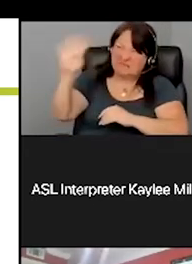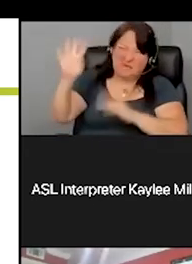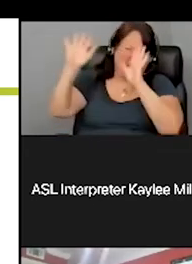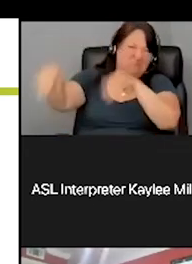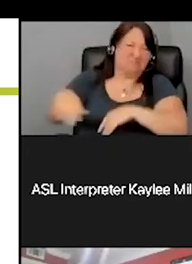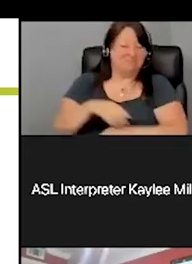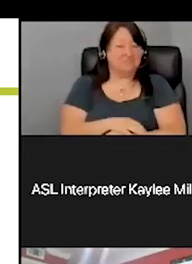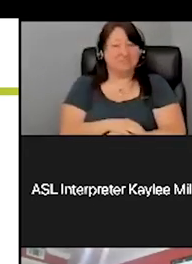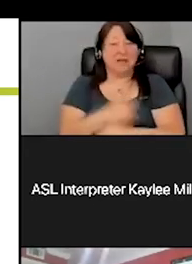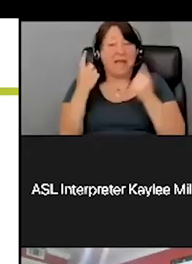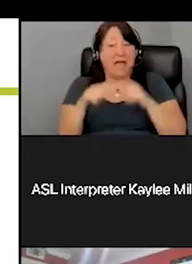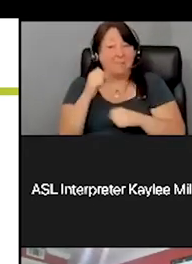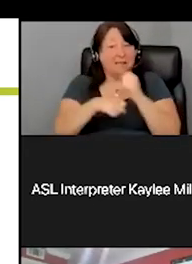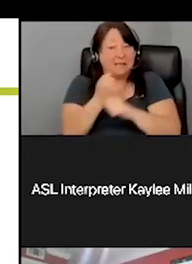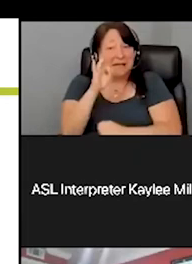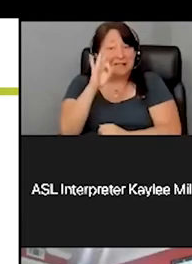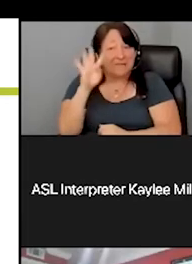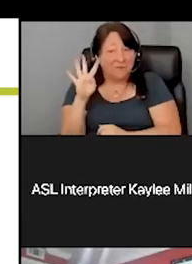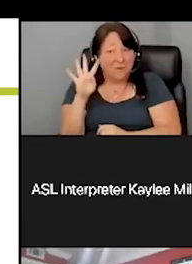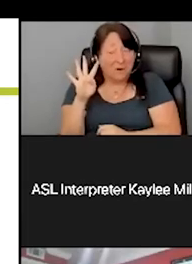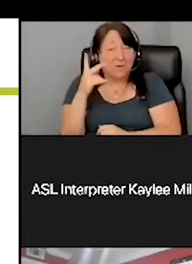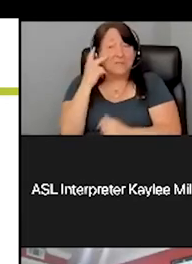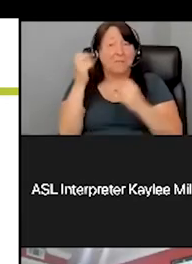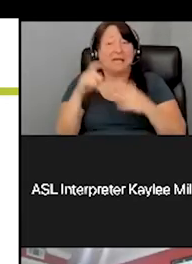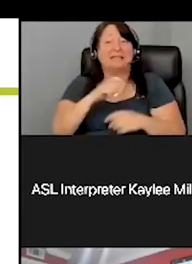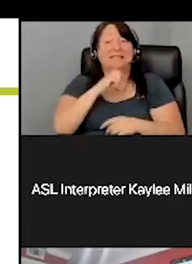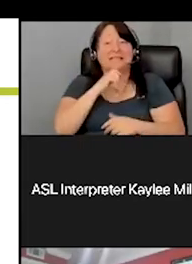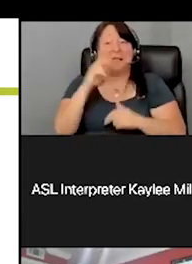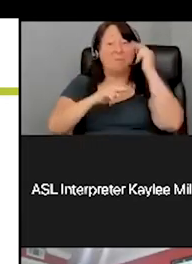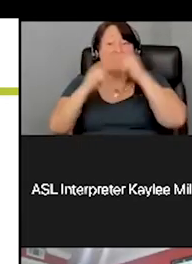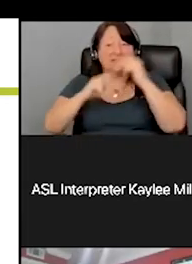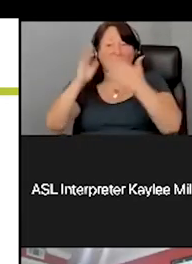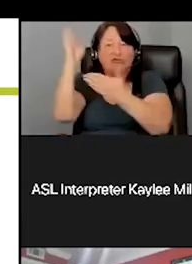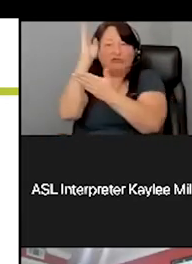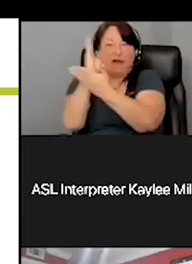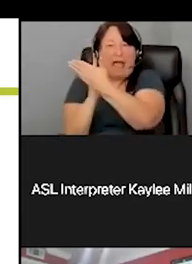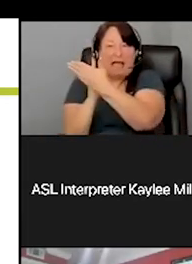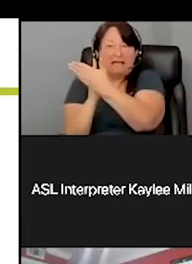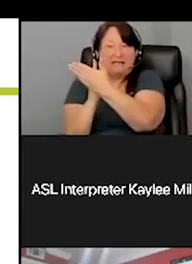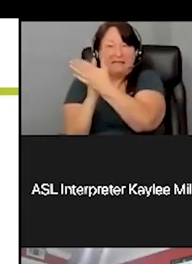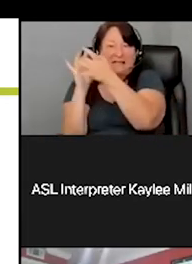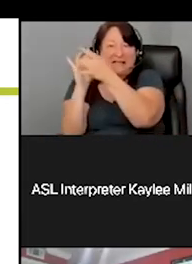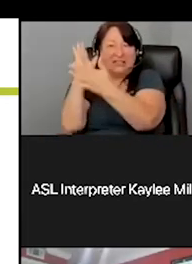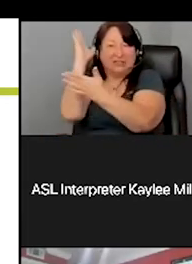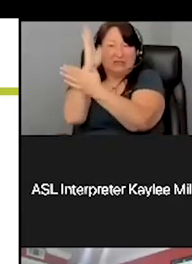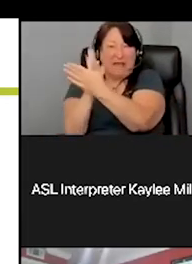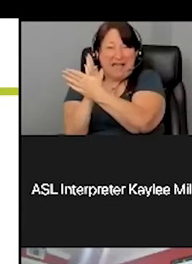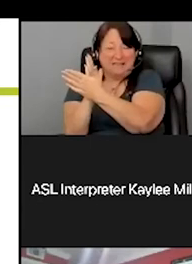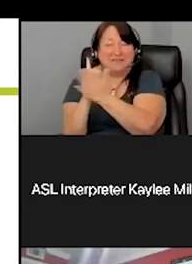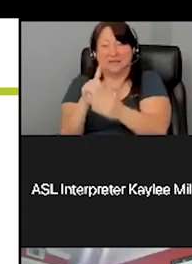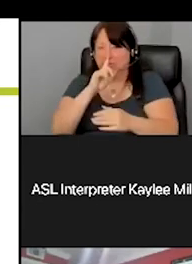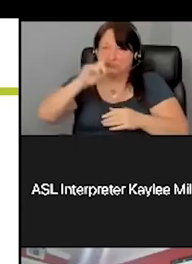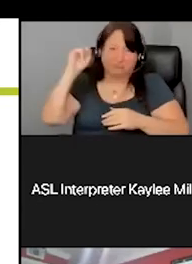happened in 94. In 94, we saw a lot of these steel buildings actually crack, the connections crack. And there was a mandatory ordinance